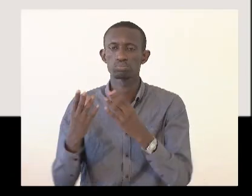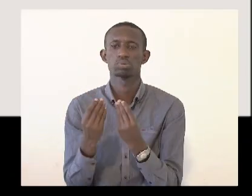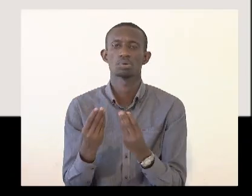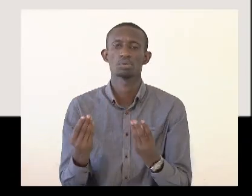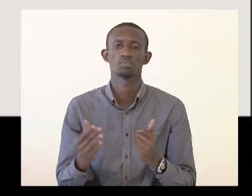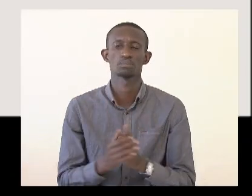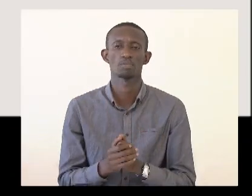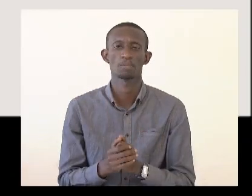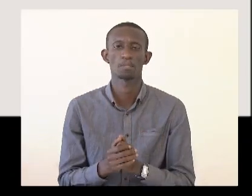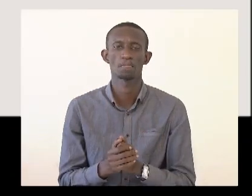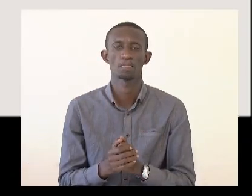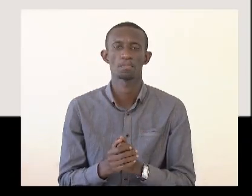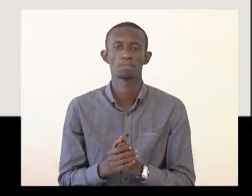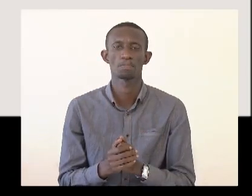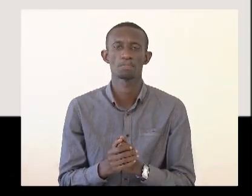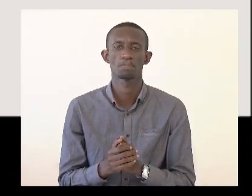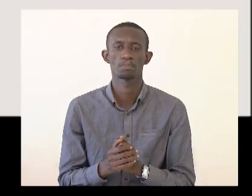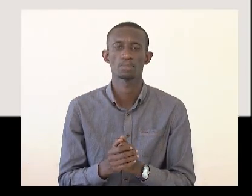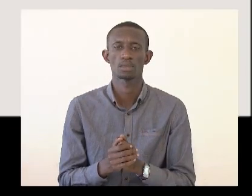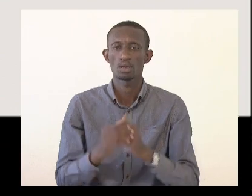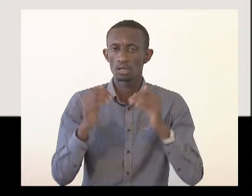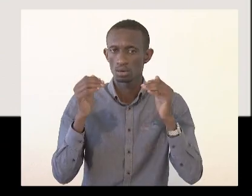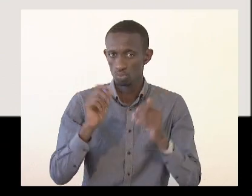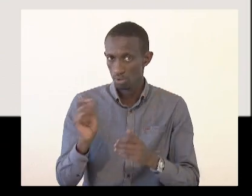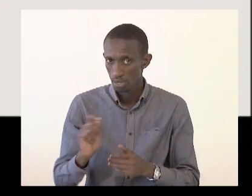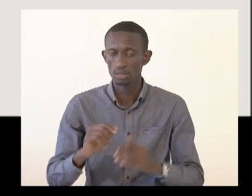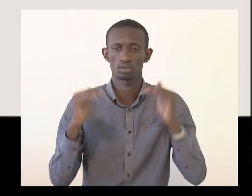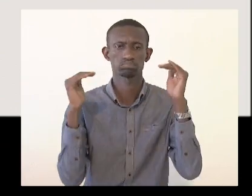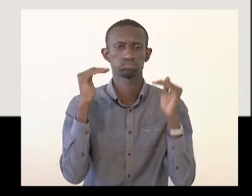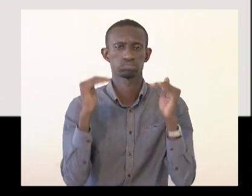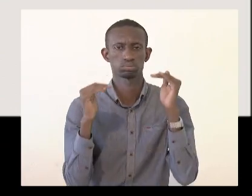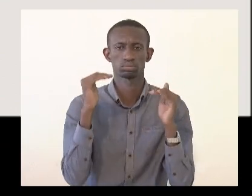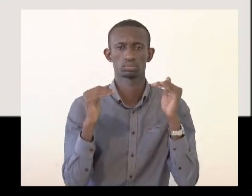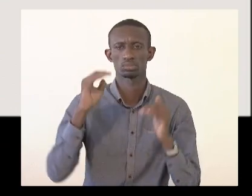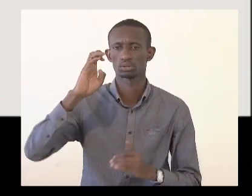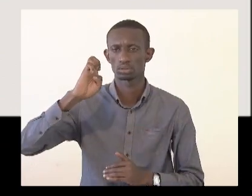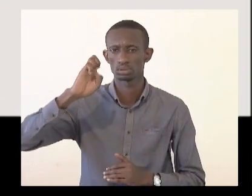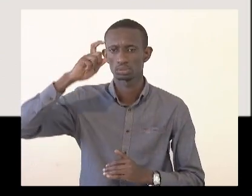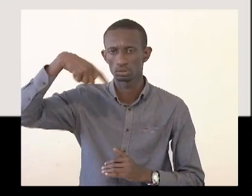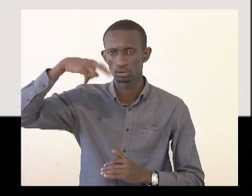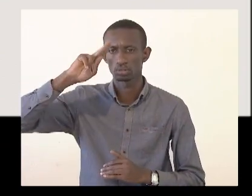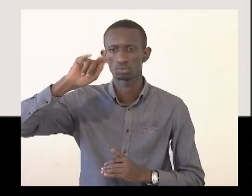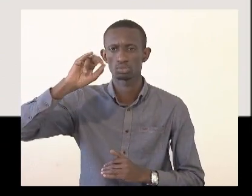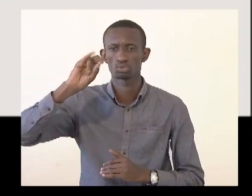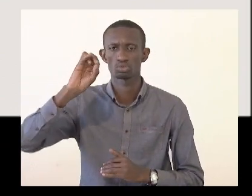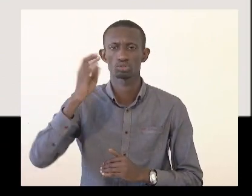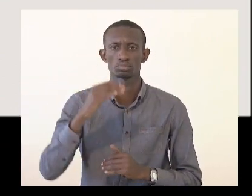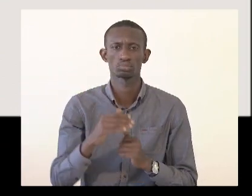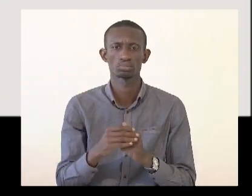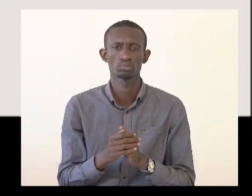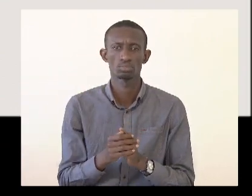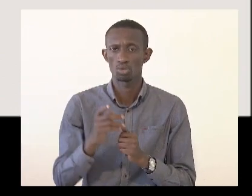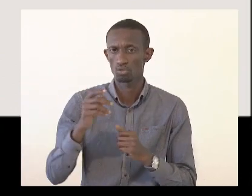balance equations of the reactions that take place while preparing these salts, and you